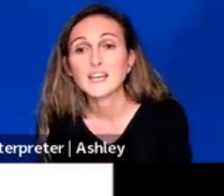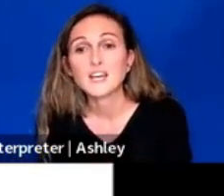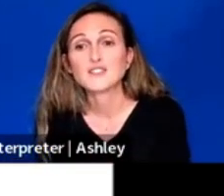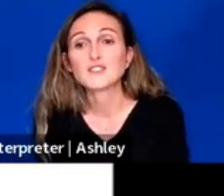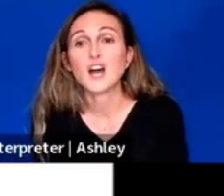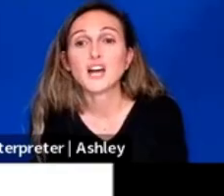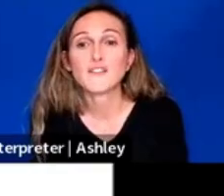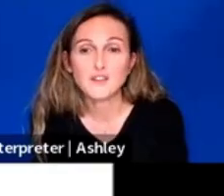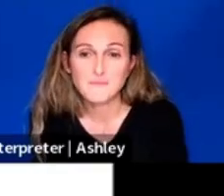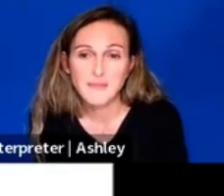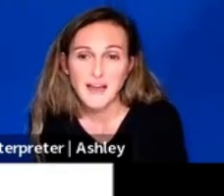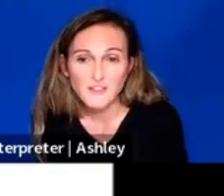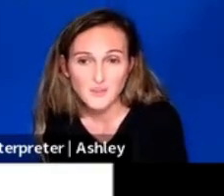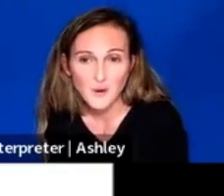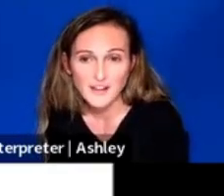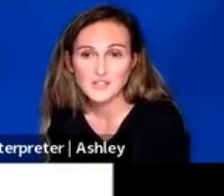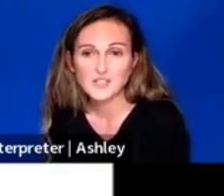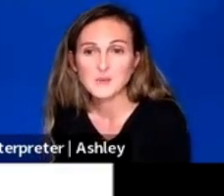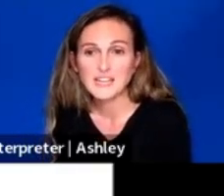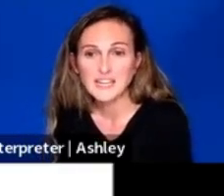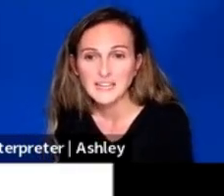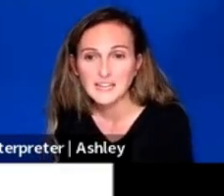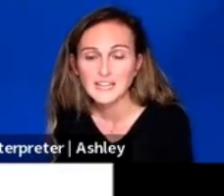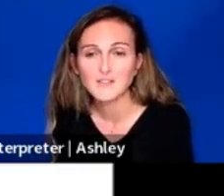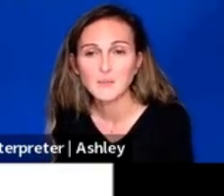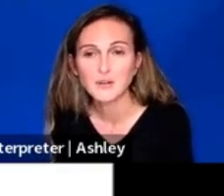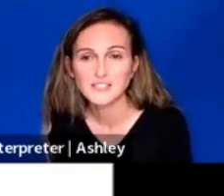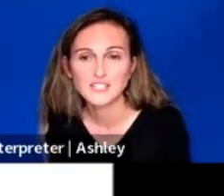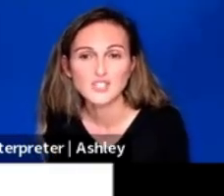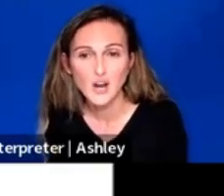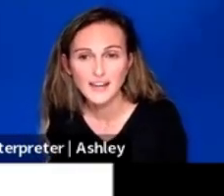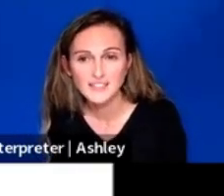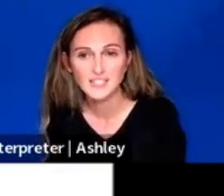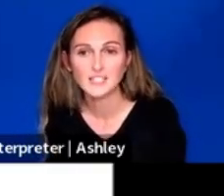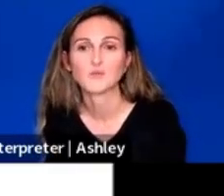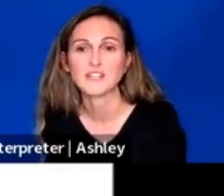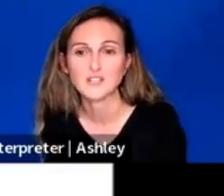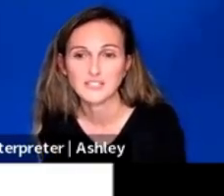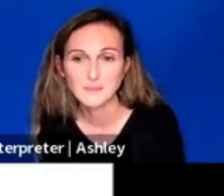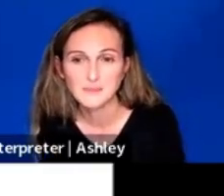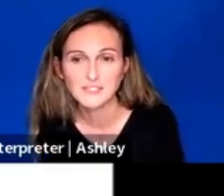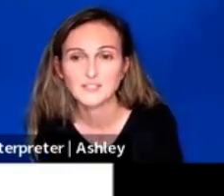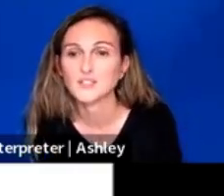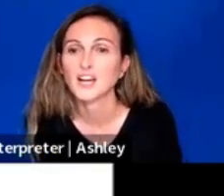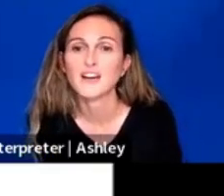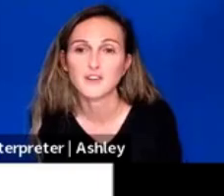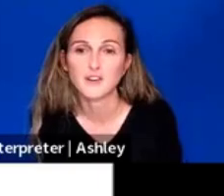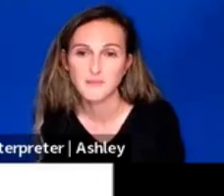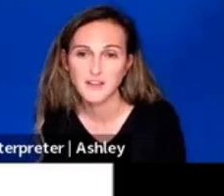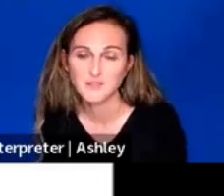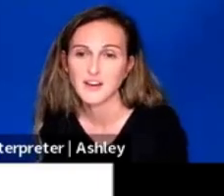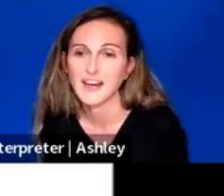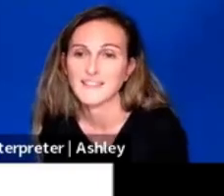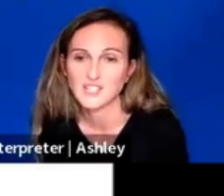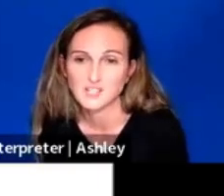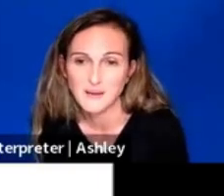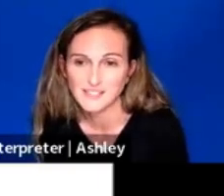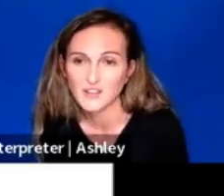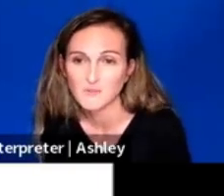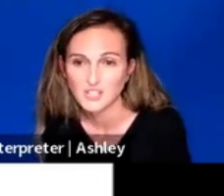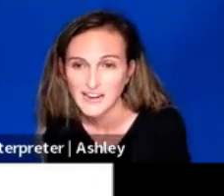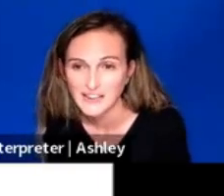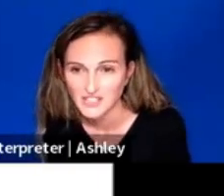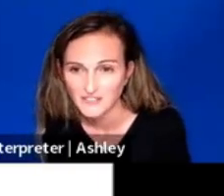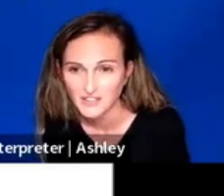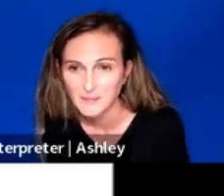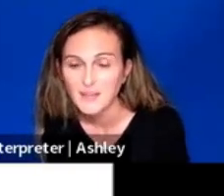is, do not cover your mouth when you're speaking. If a person is trying to read your lips, do not cover your mouth with your hand. That just makes it all